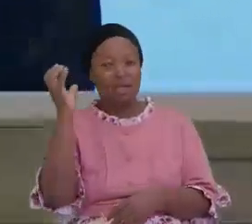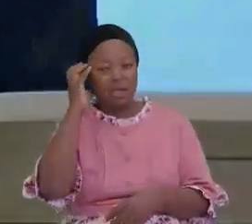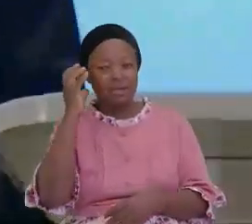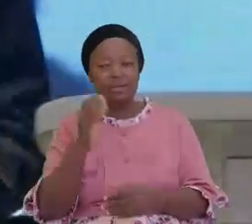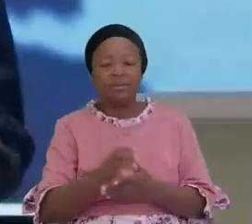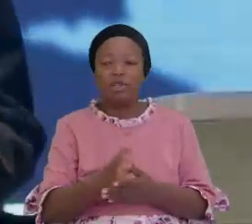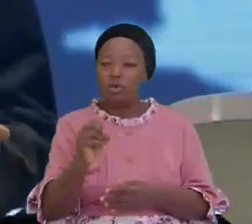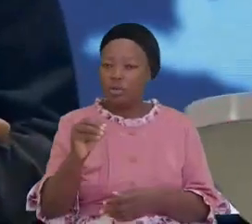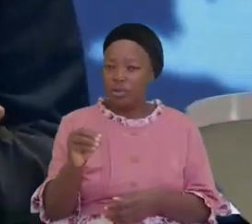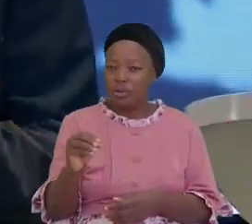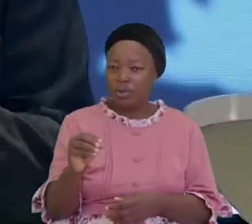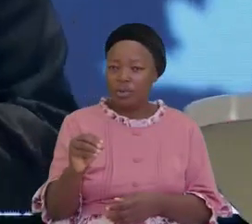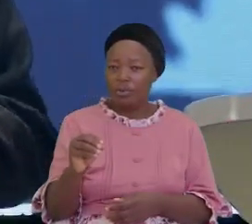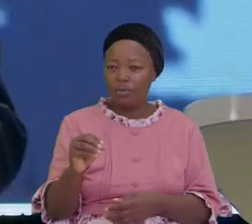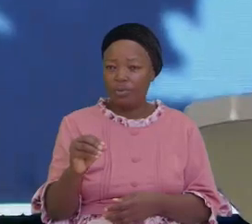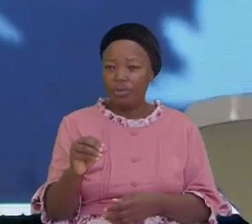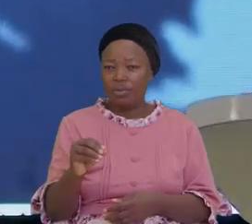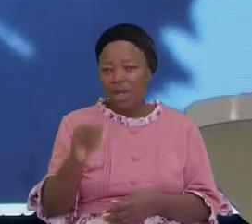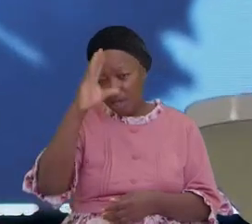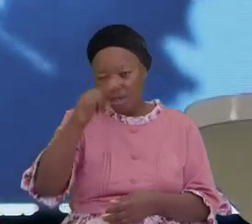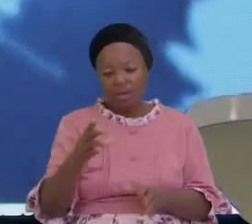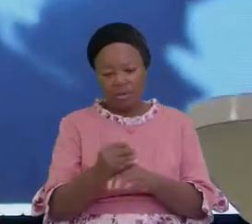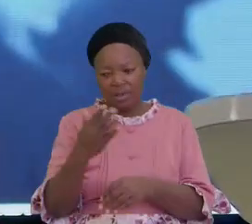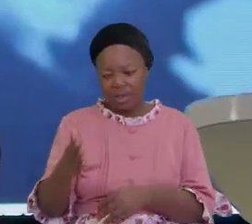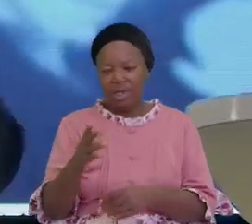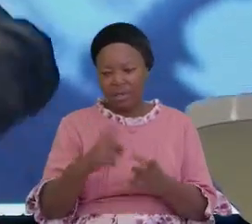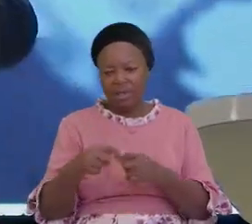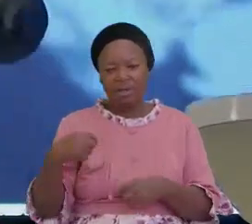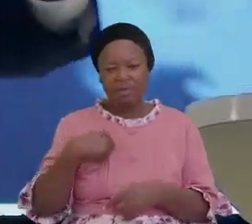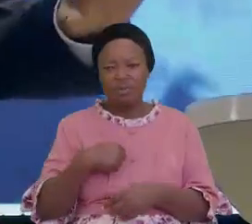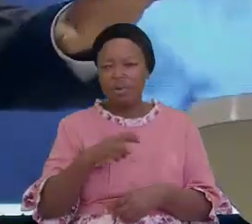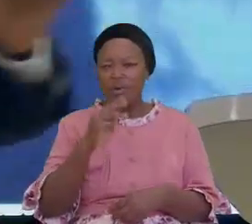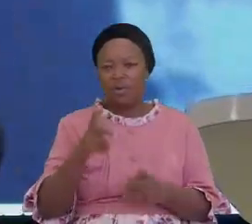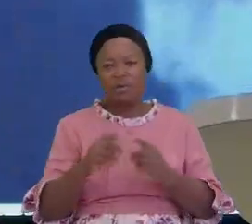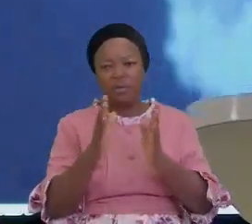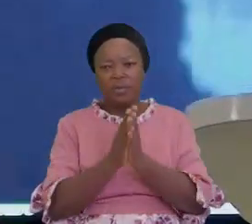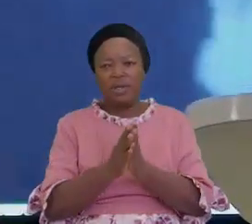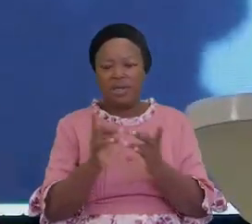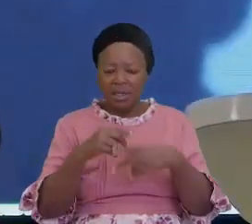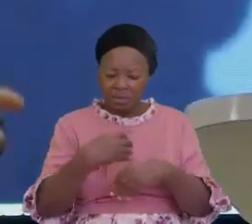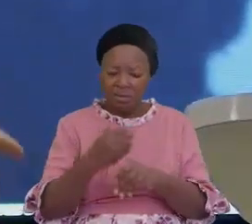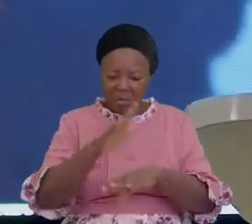So we got there. I want to pray. I made the altar call.